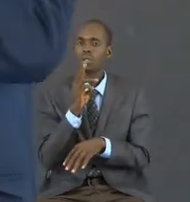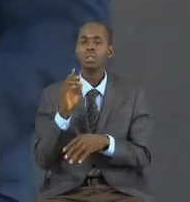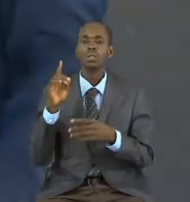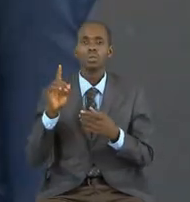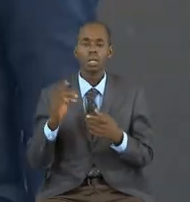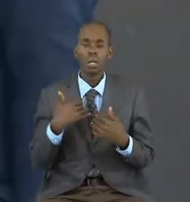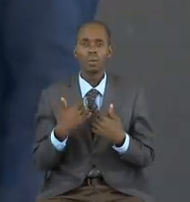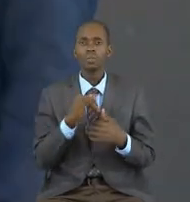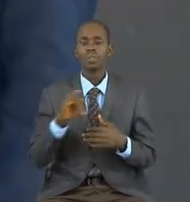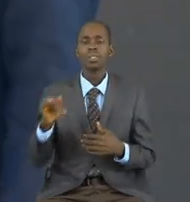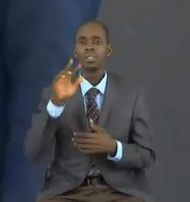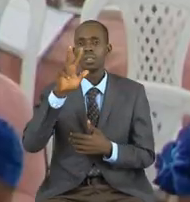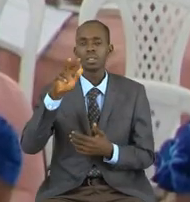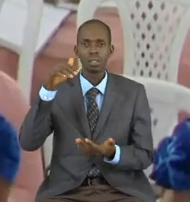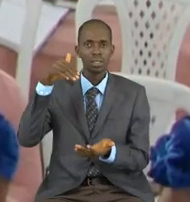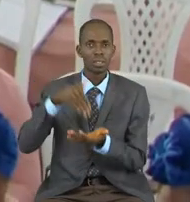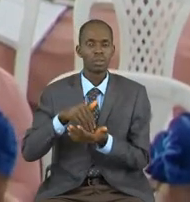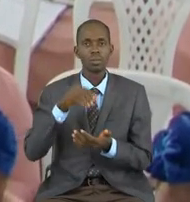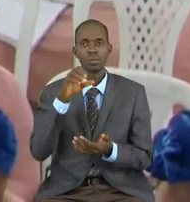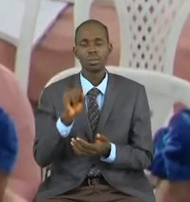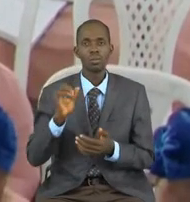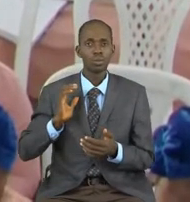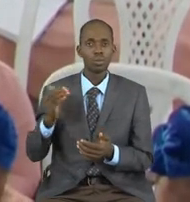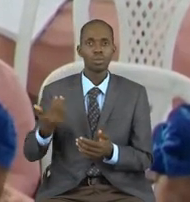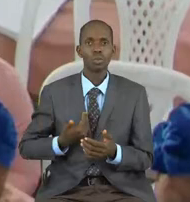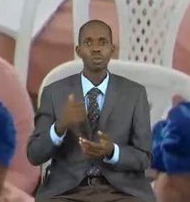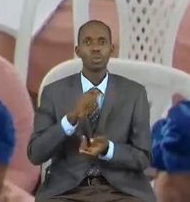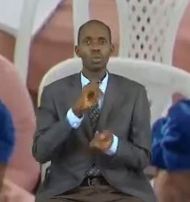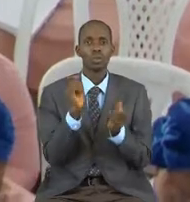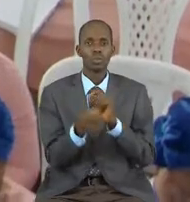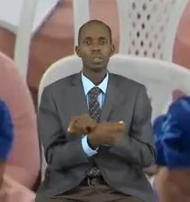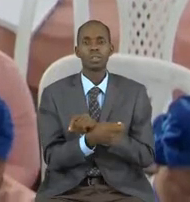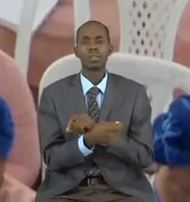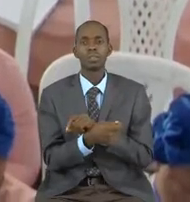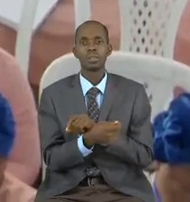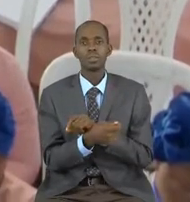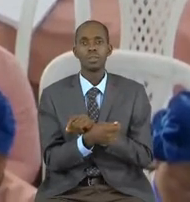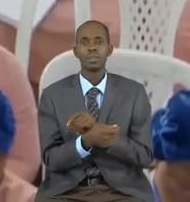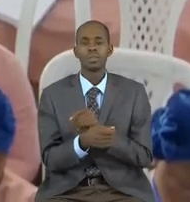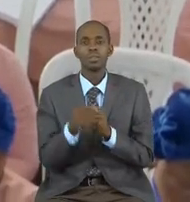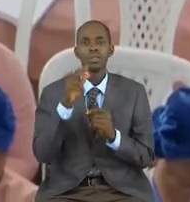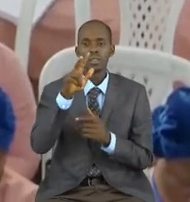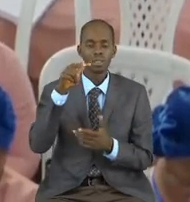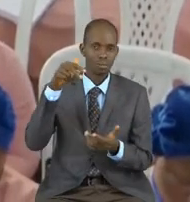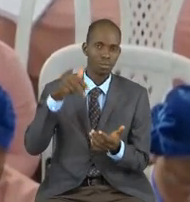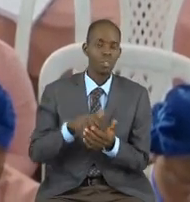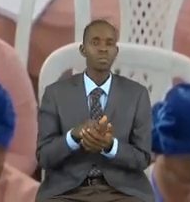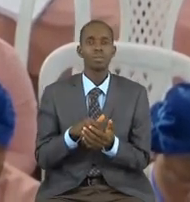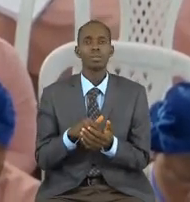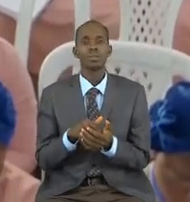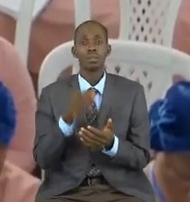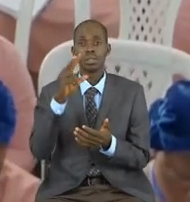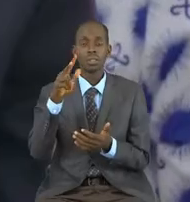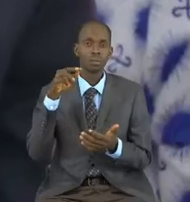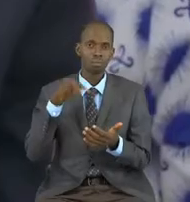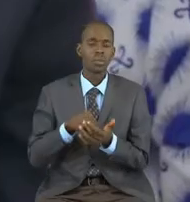converted and their names written in heaven. Which one will you choose? You want to walk on the water? Which one will you